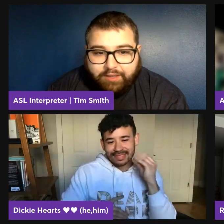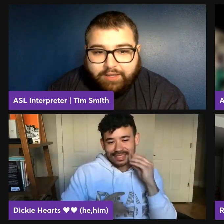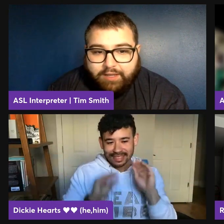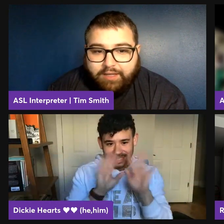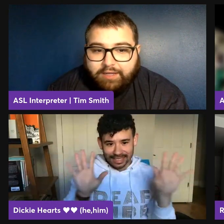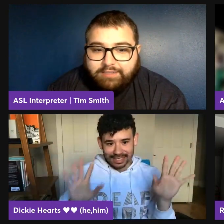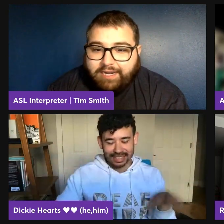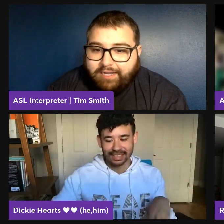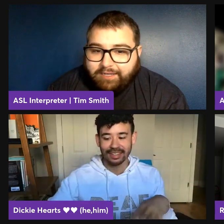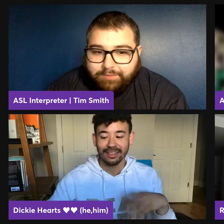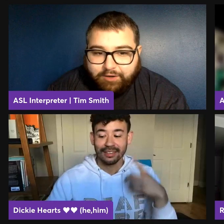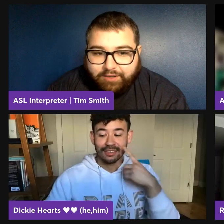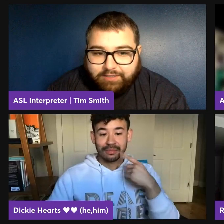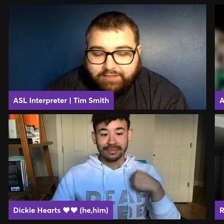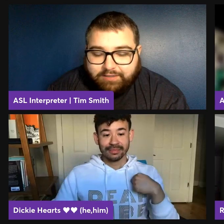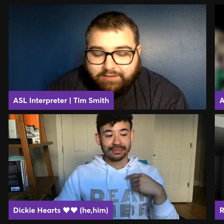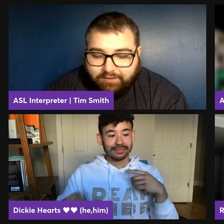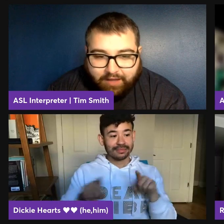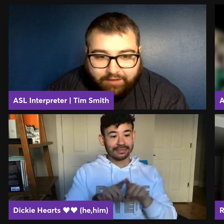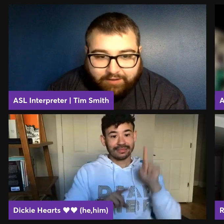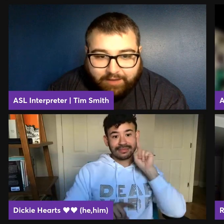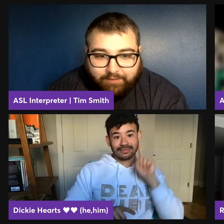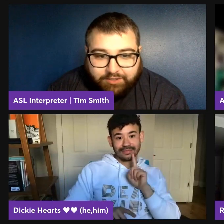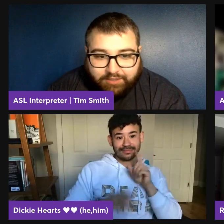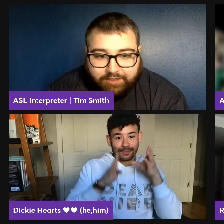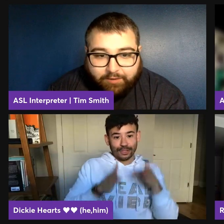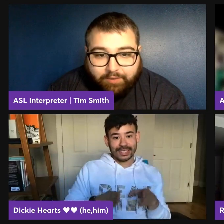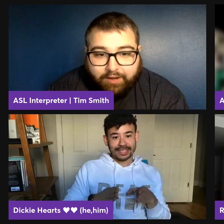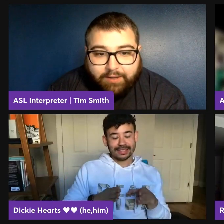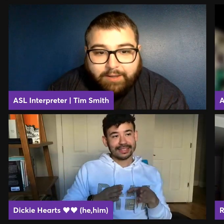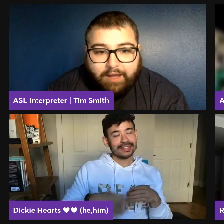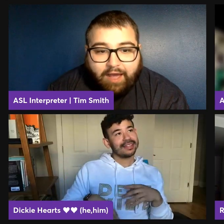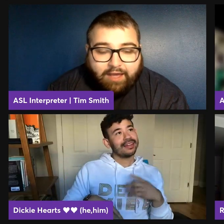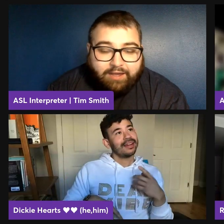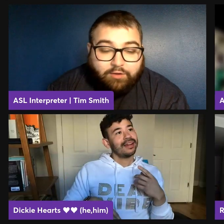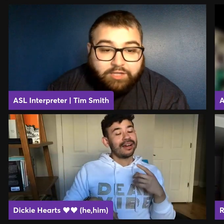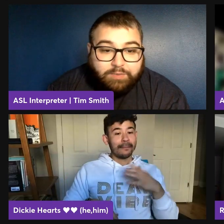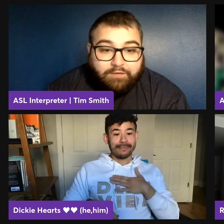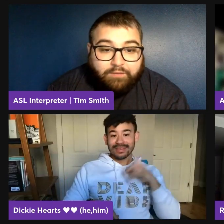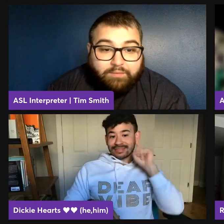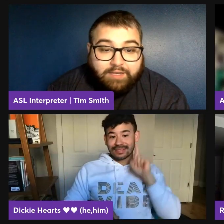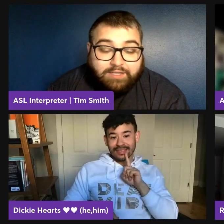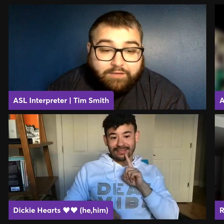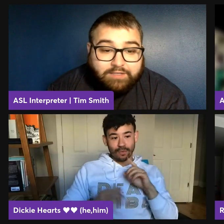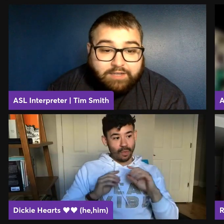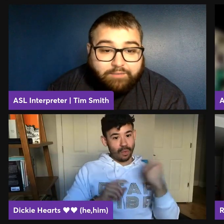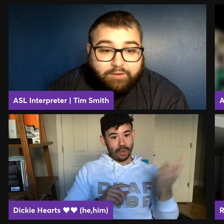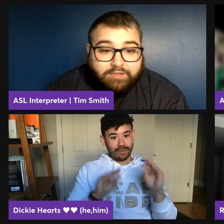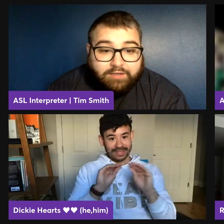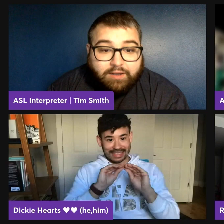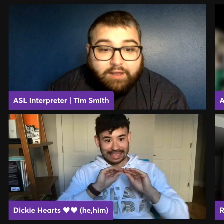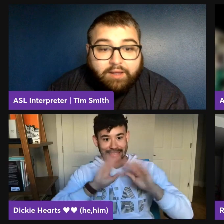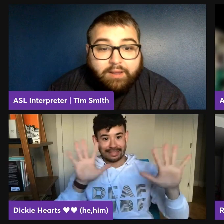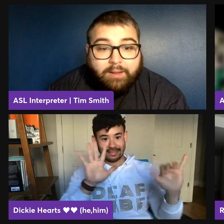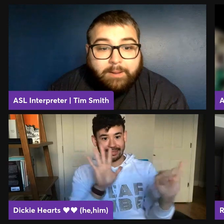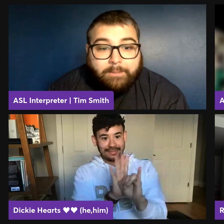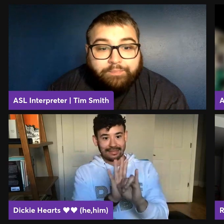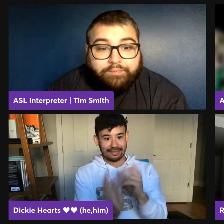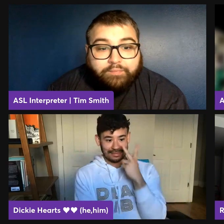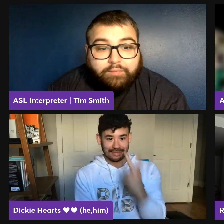own dating experiences. I think that much is clear, but I can only speak from myself as a deaf person.